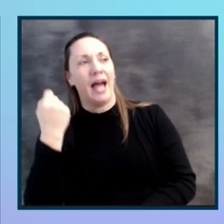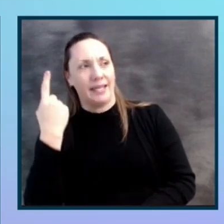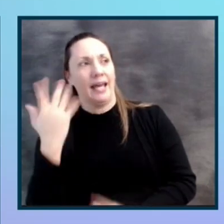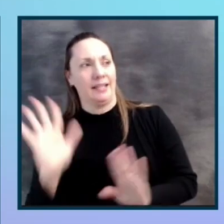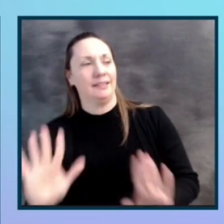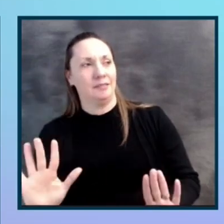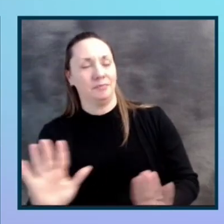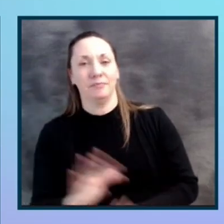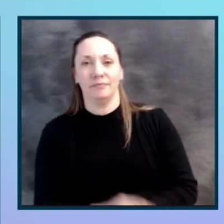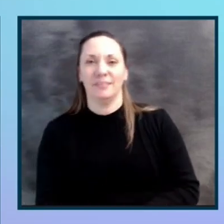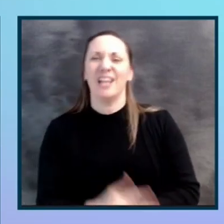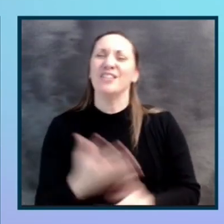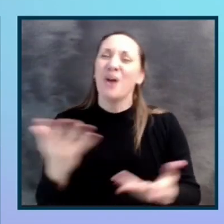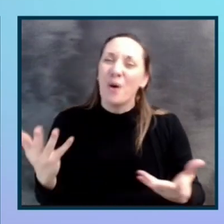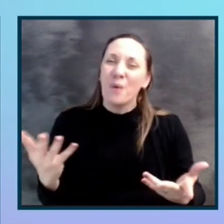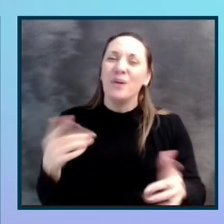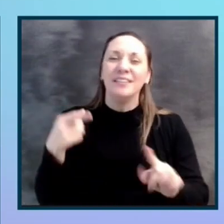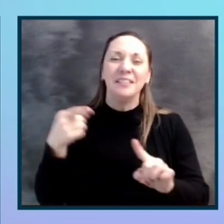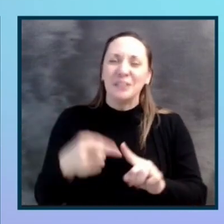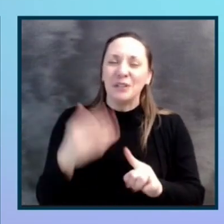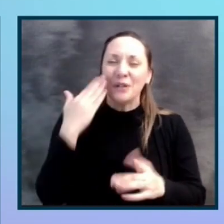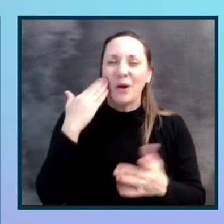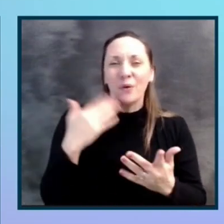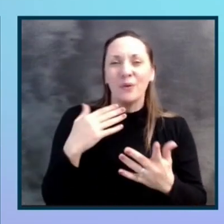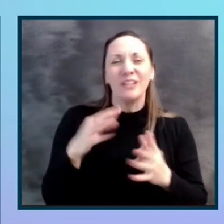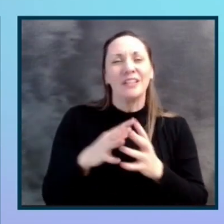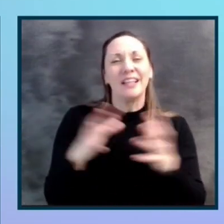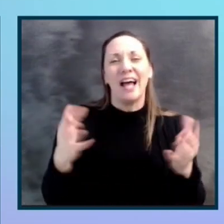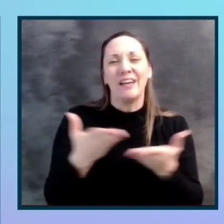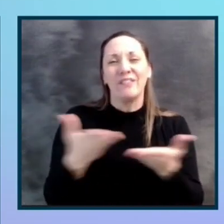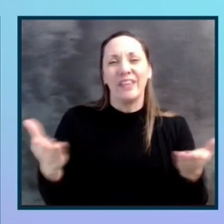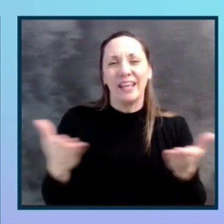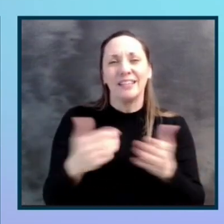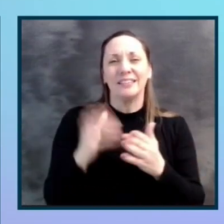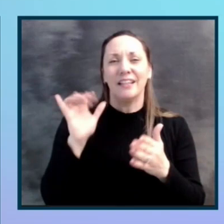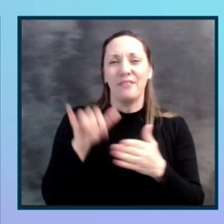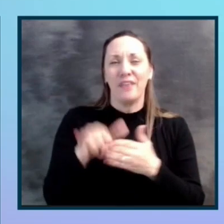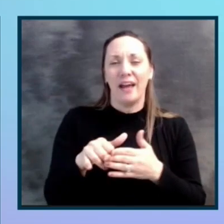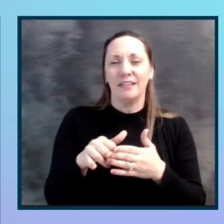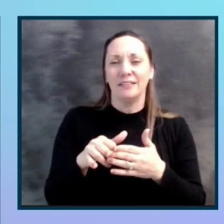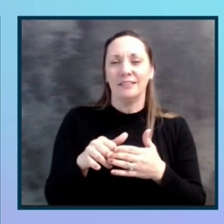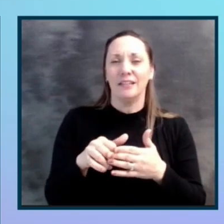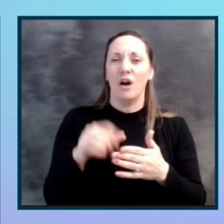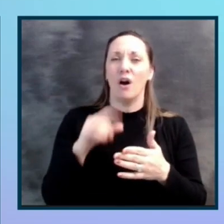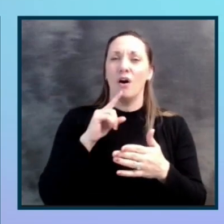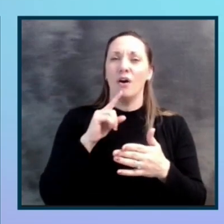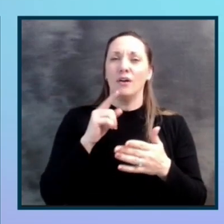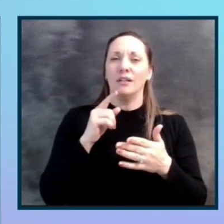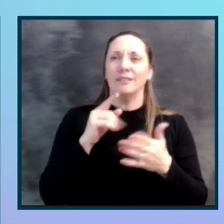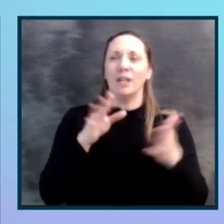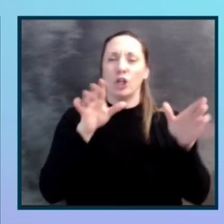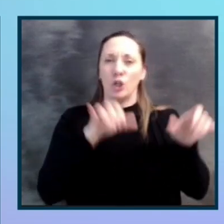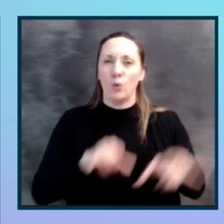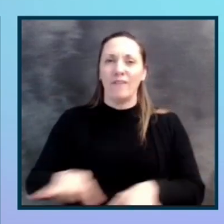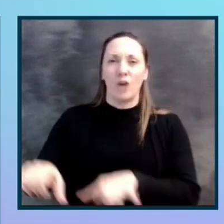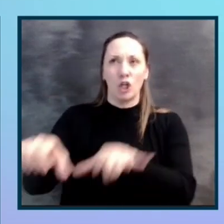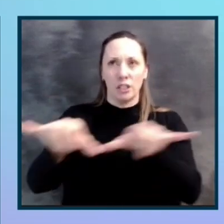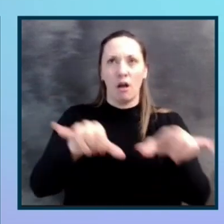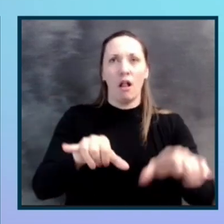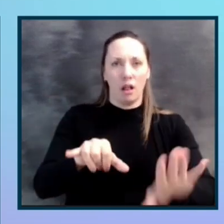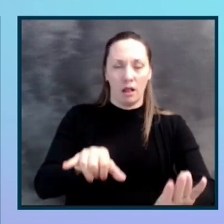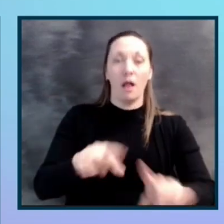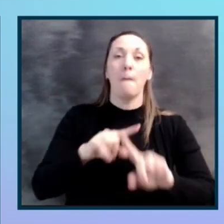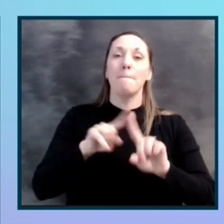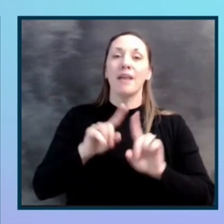now. So, there's a lot of things that are a little bit universal, but the difference